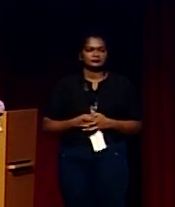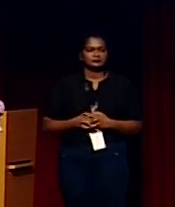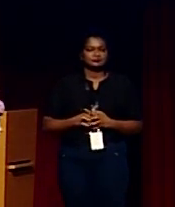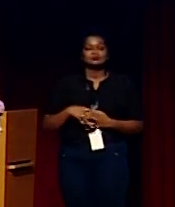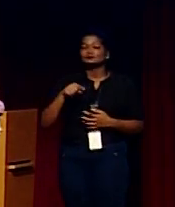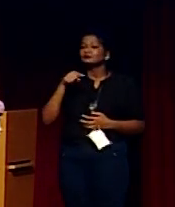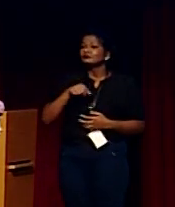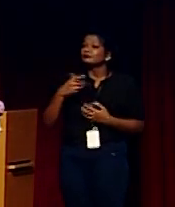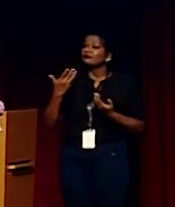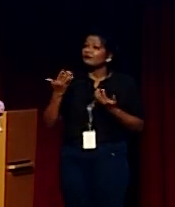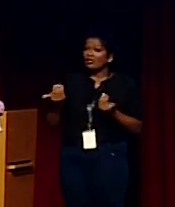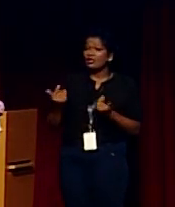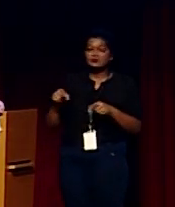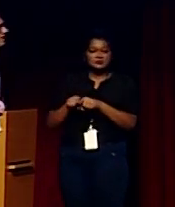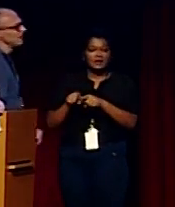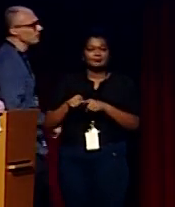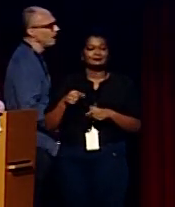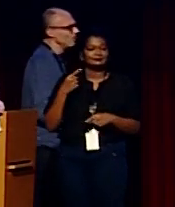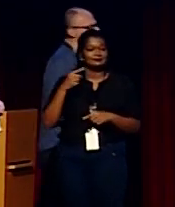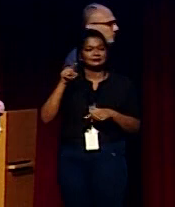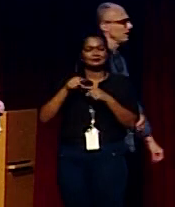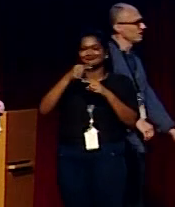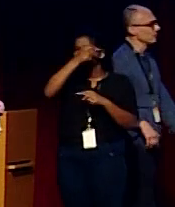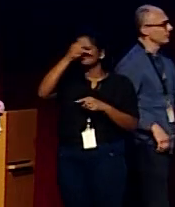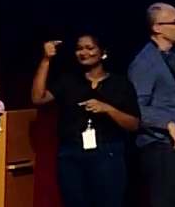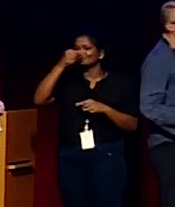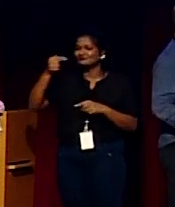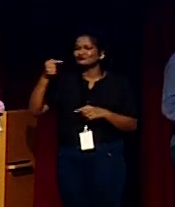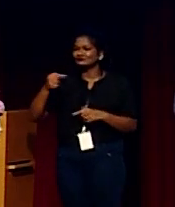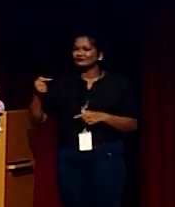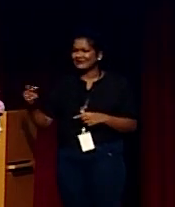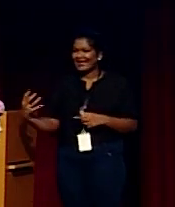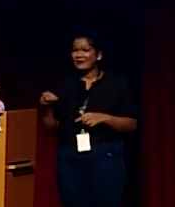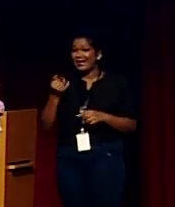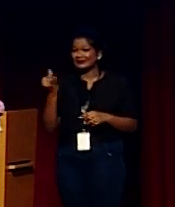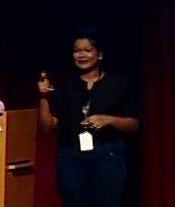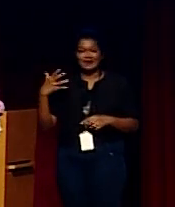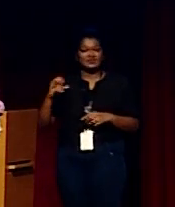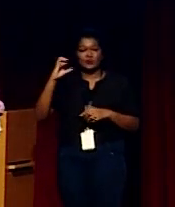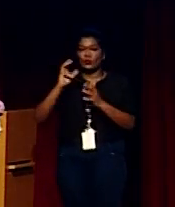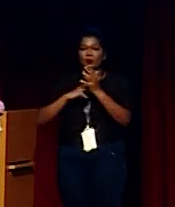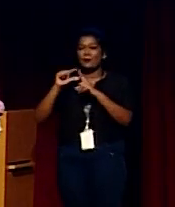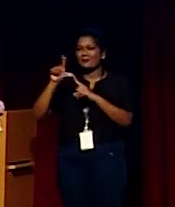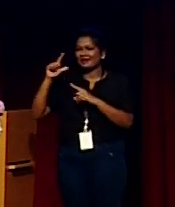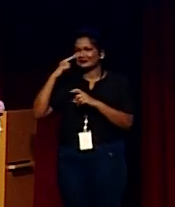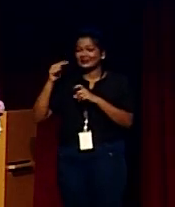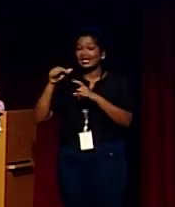And of course, we can make a lot of complex mathematical material. Here's a big logic proof.